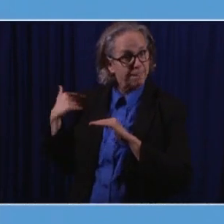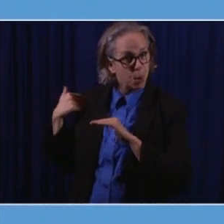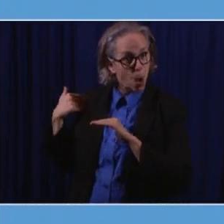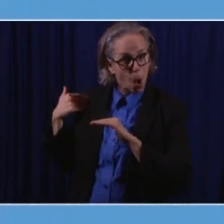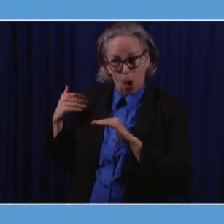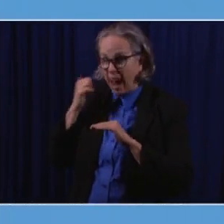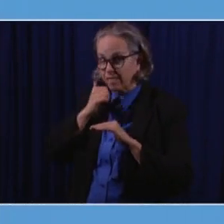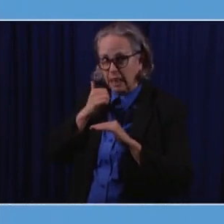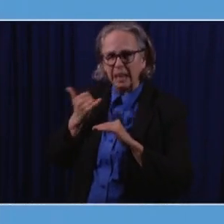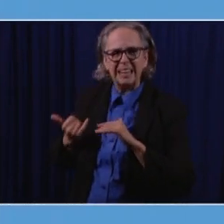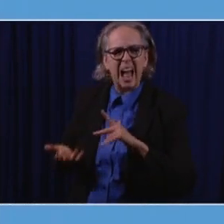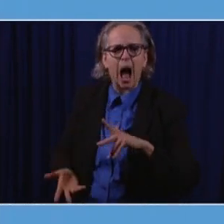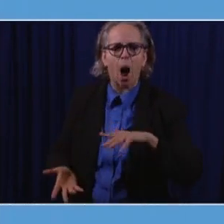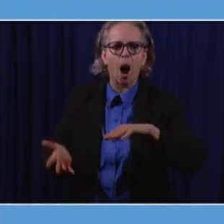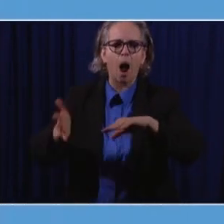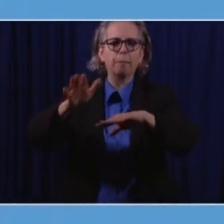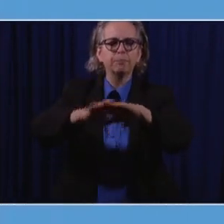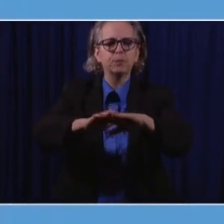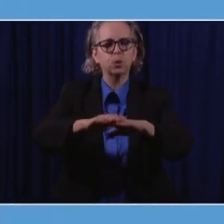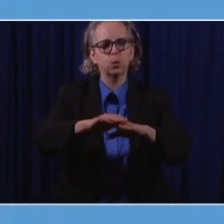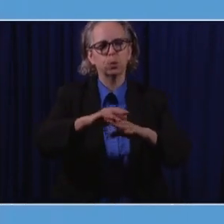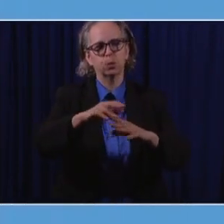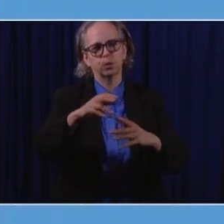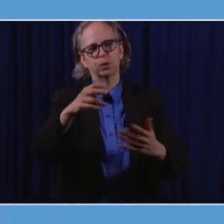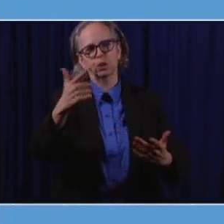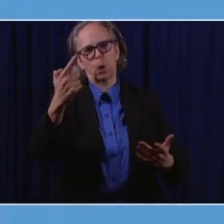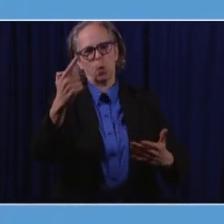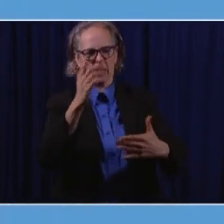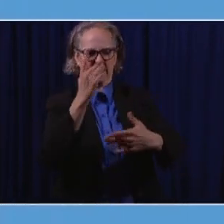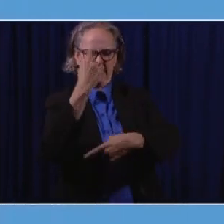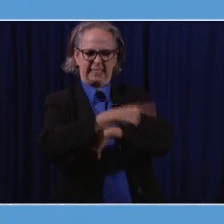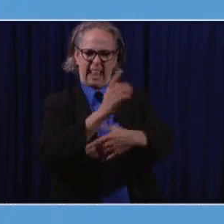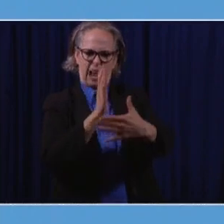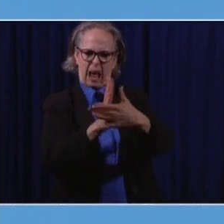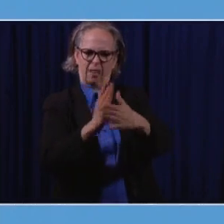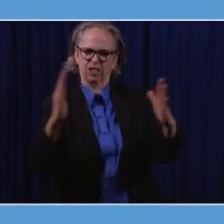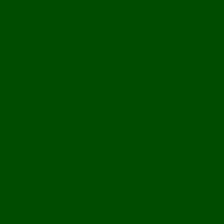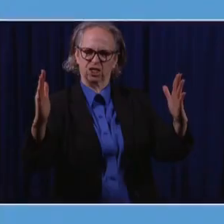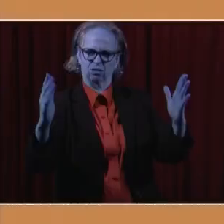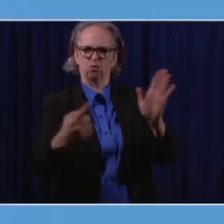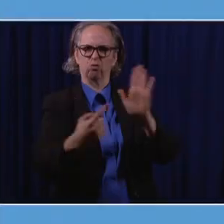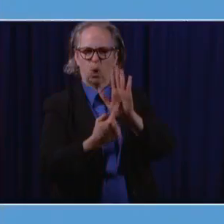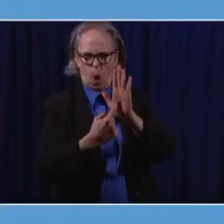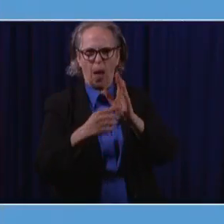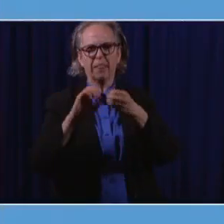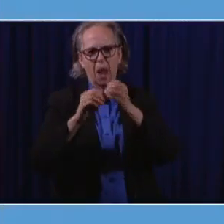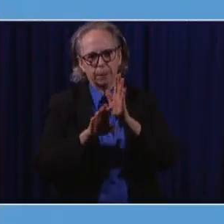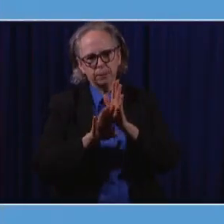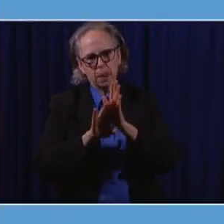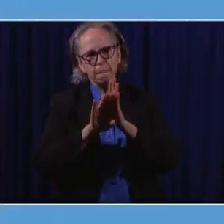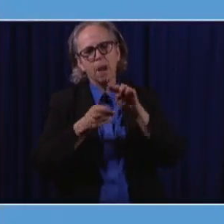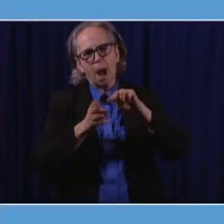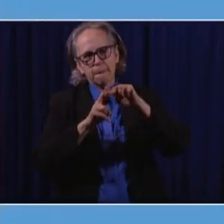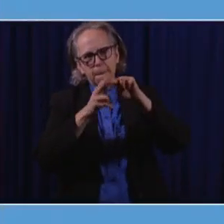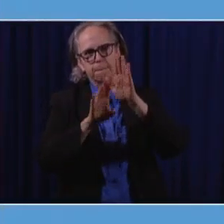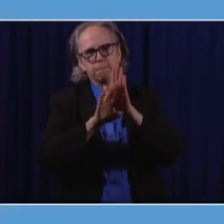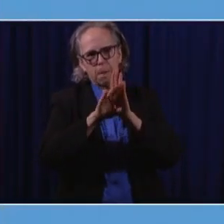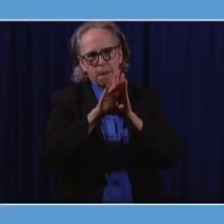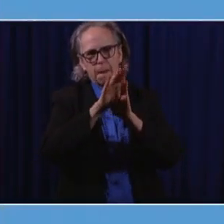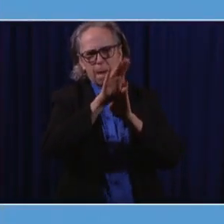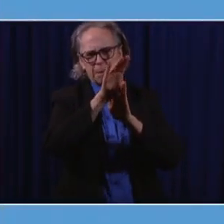our 21-day trend chart, our numbers continue to rise at a rate that should concern all of us. We have